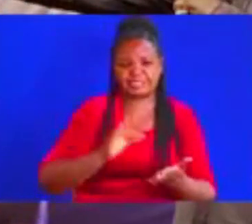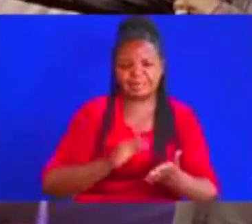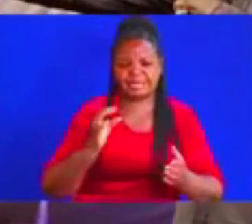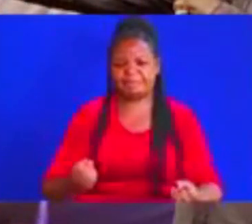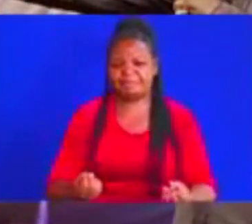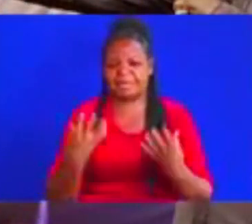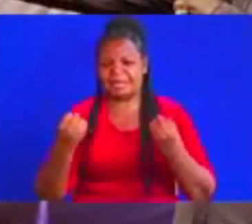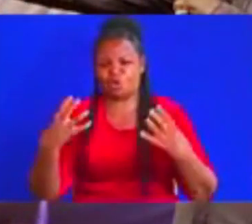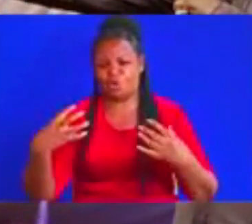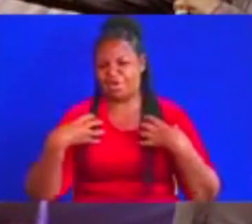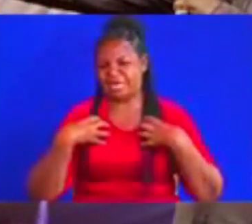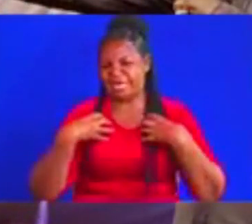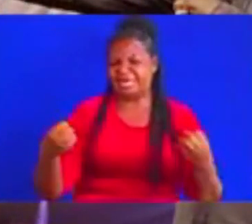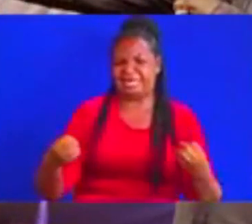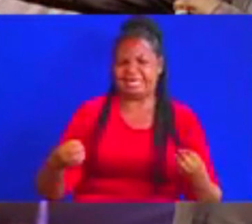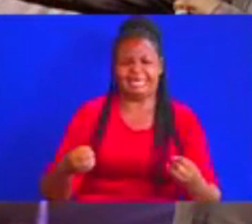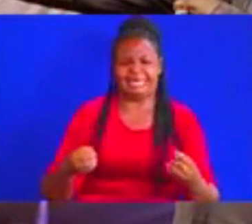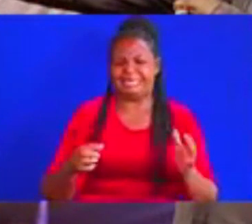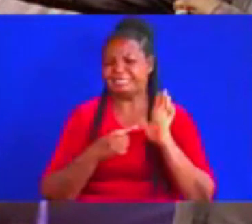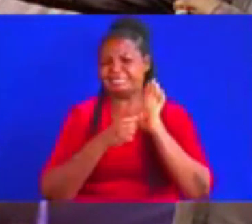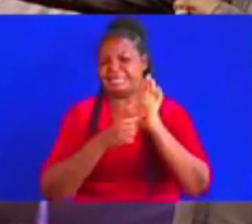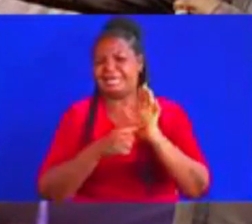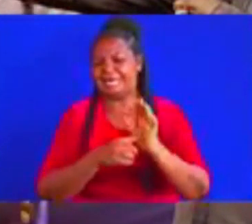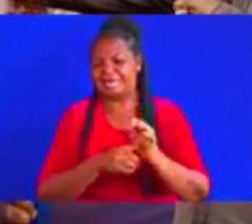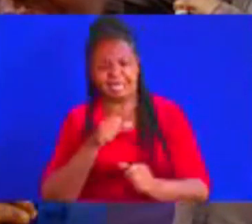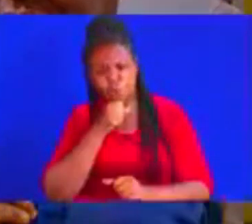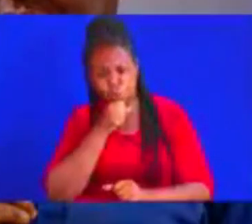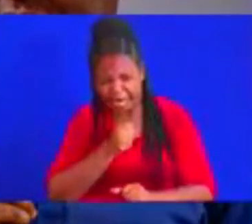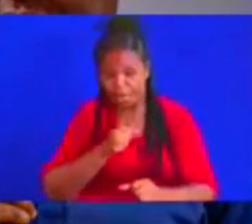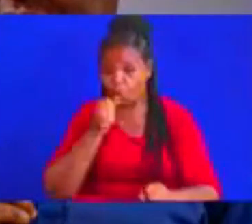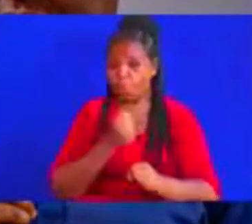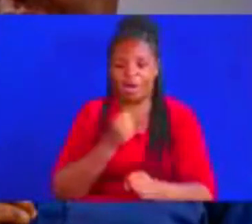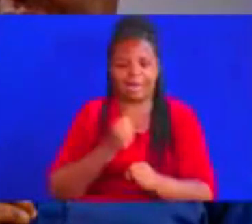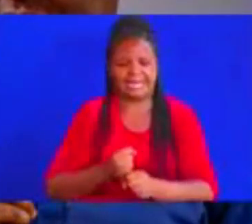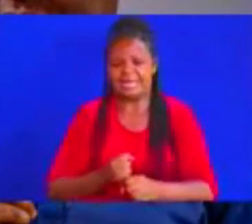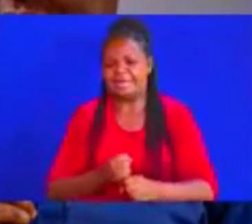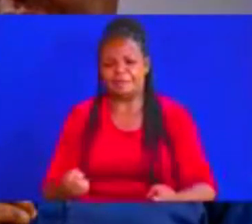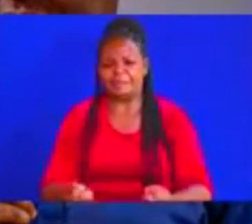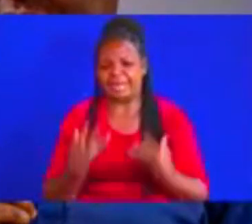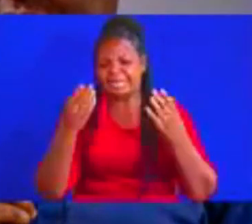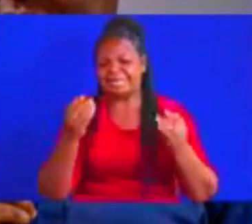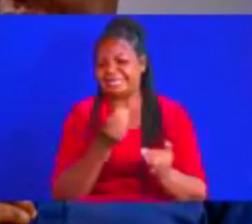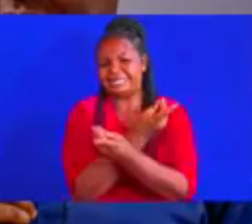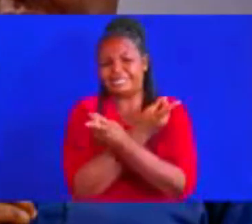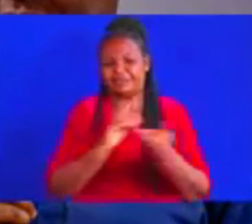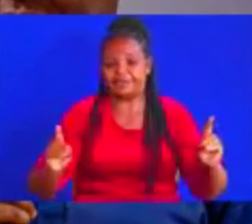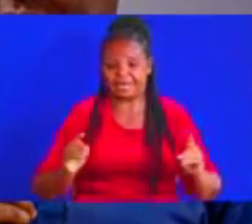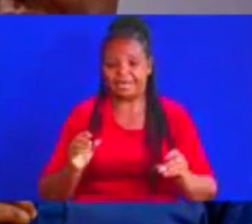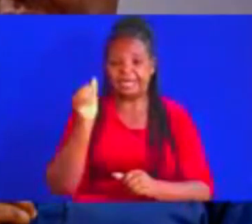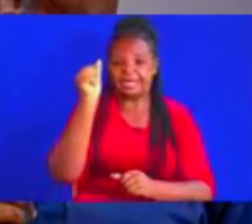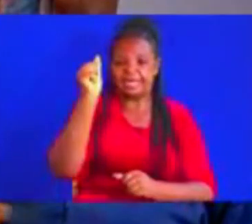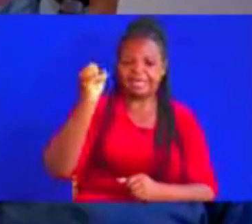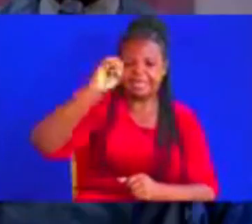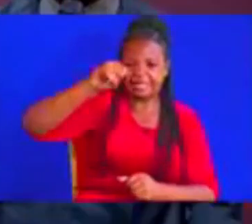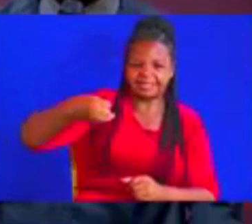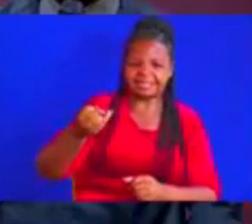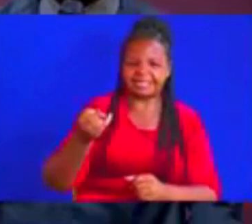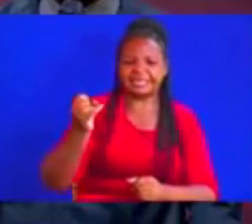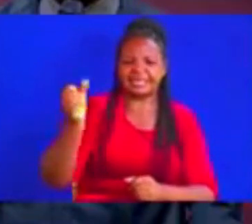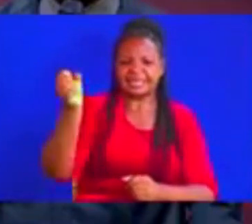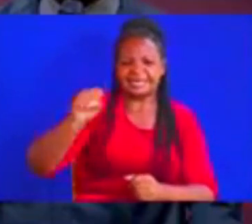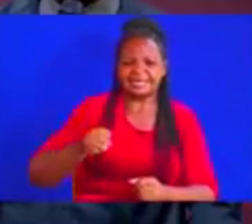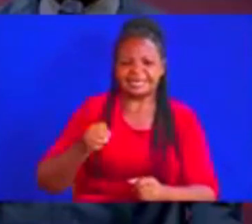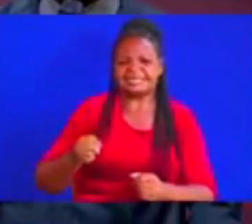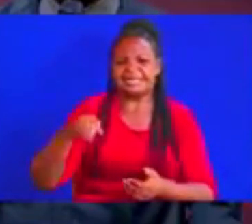healings, signs and wonders, workings of miracles and deliverances. Apostle Selman is a carrier of the strange presence